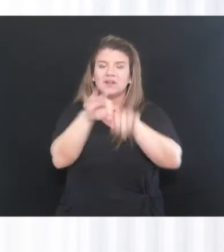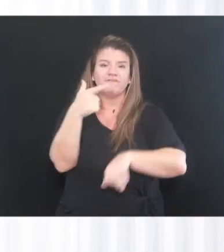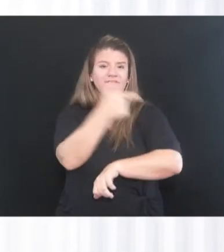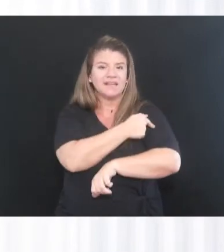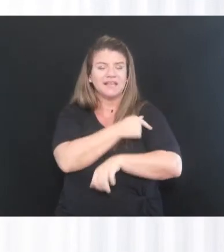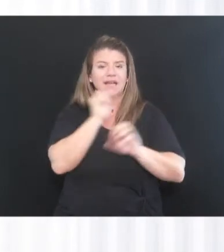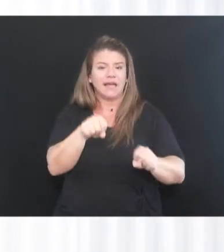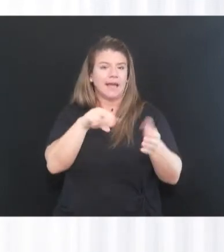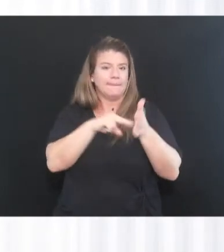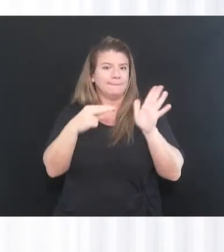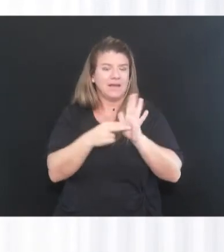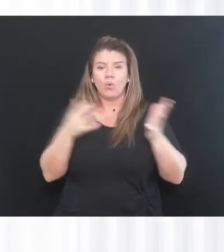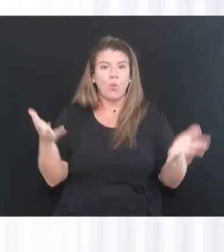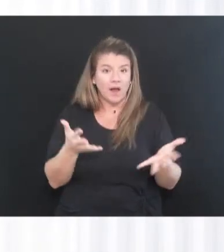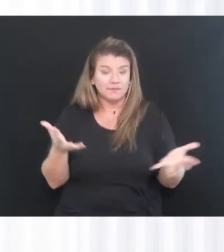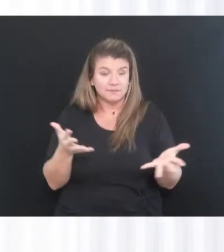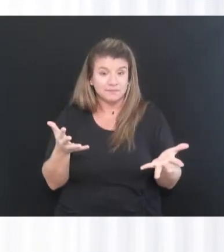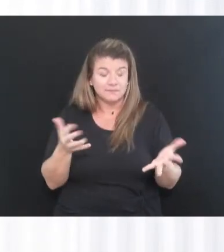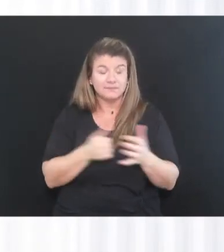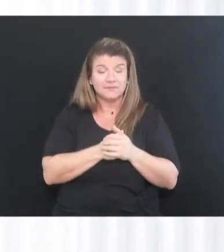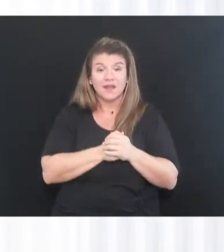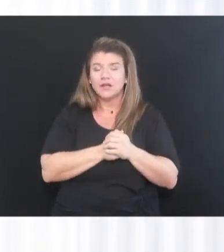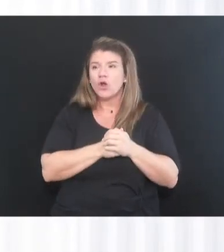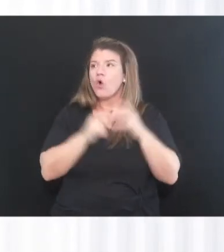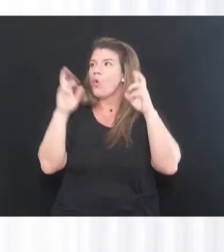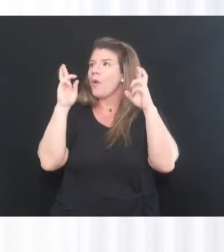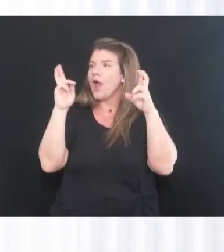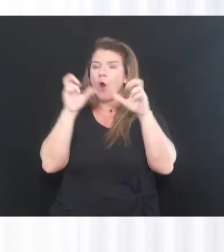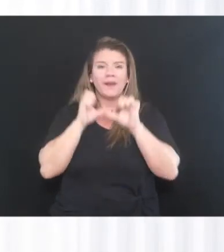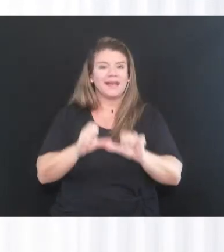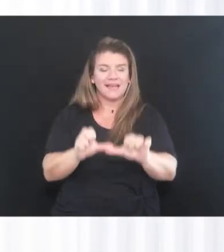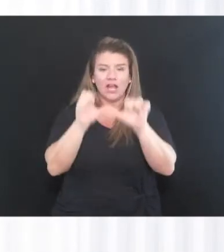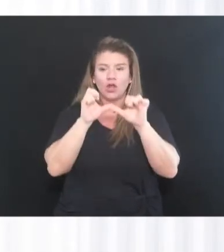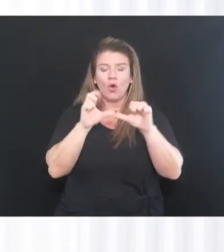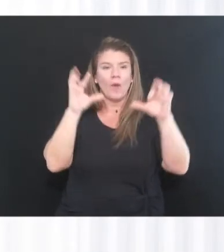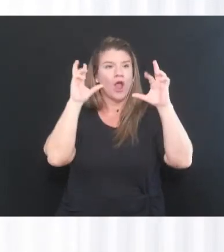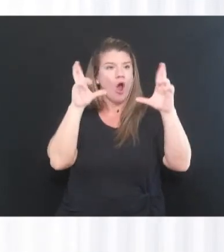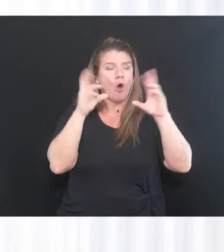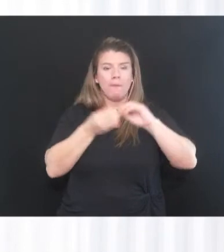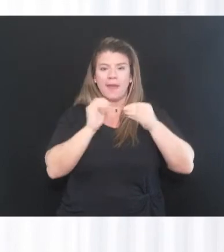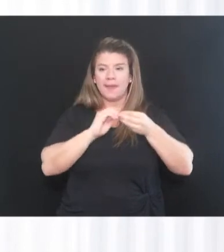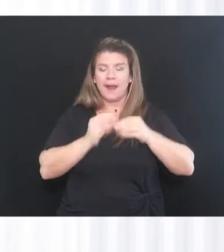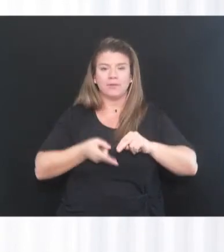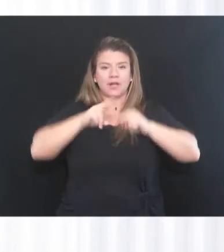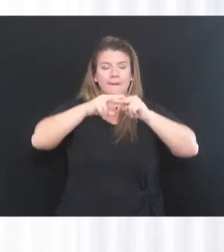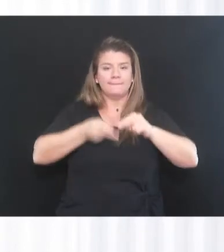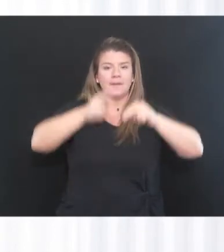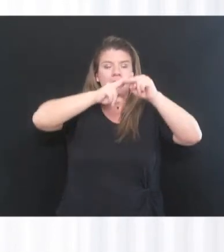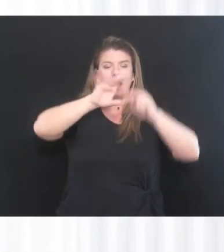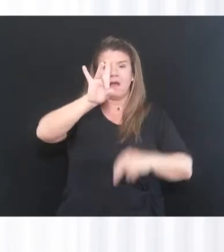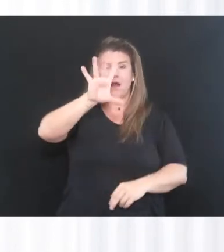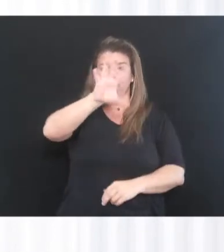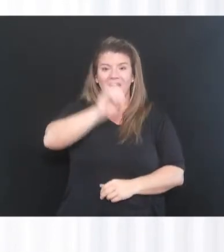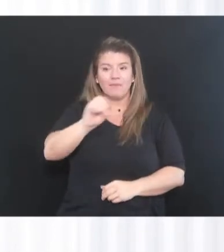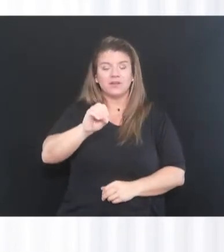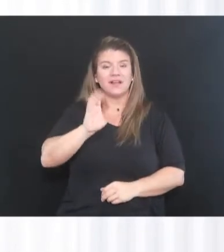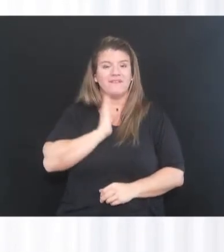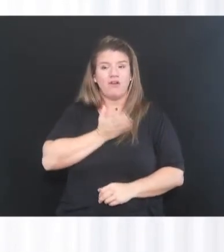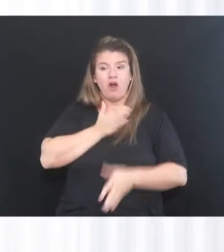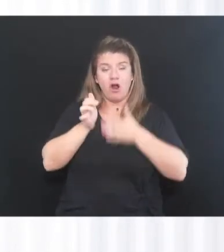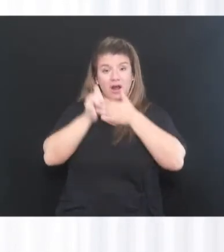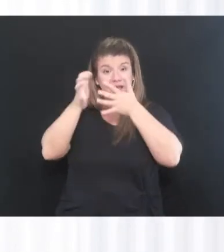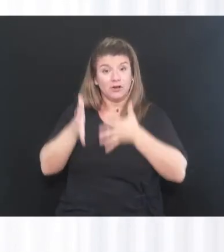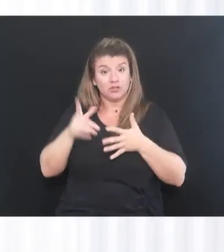it can mean. And so we hope to continue this. We hope to get those rates up towards 85% and be leaders for the state that we need to